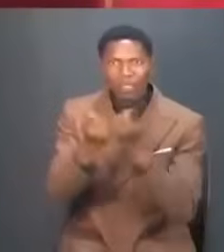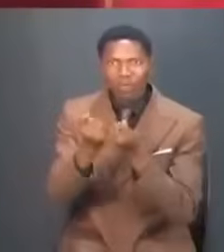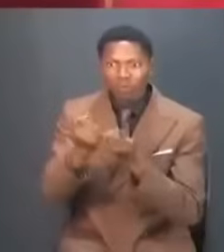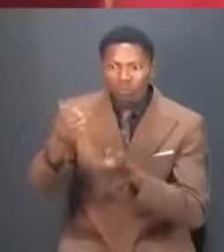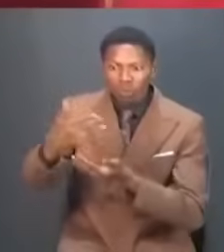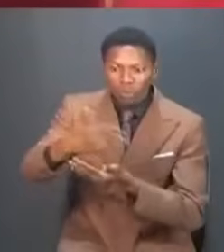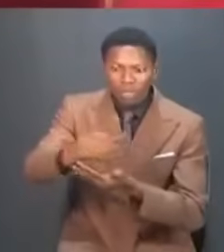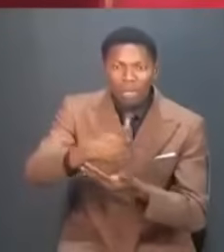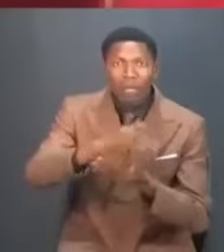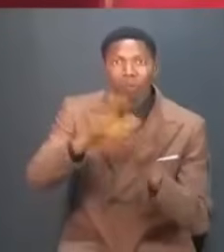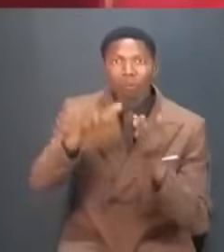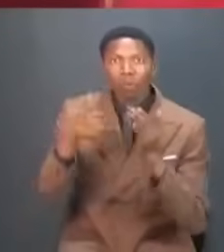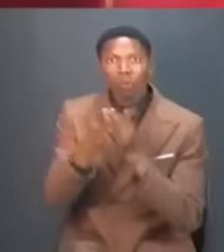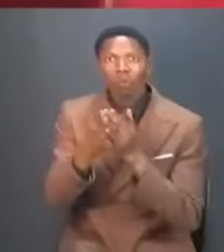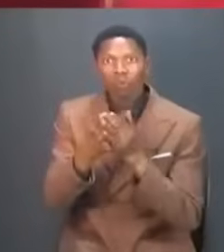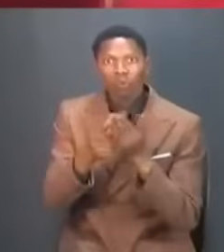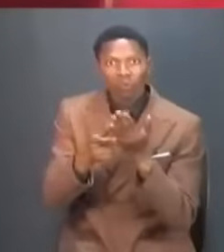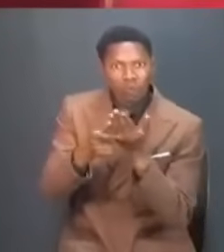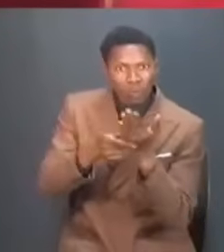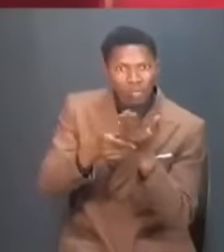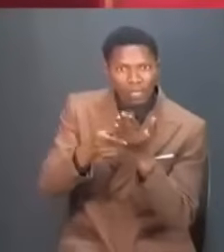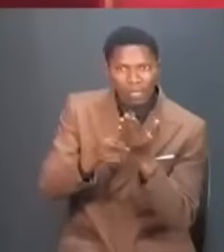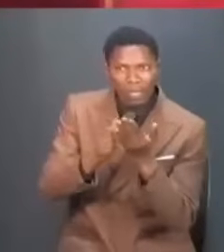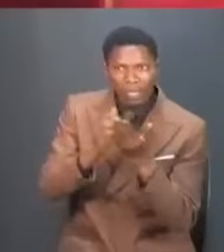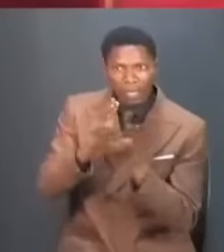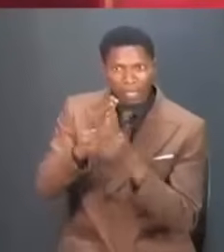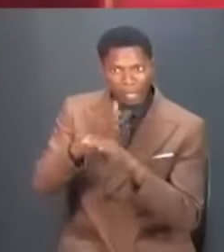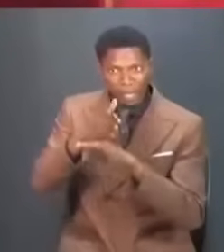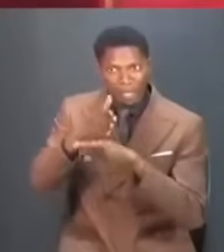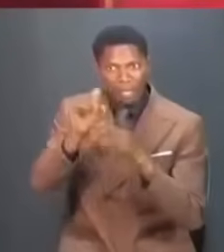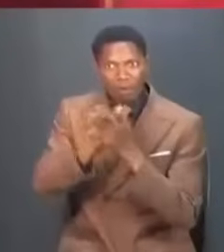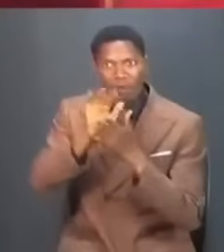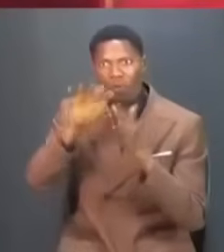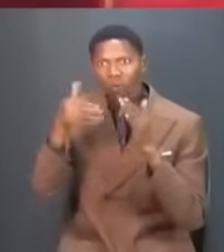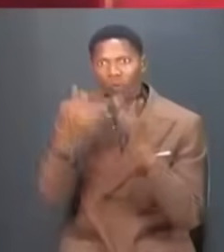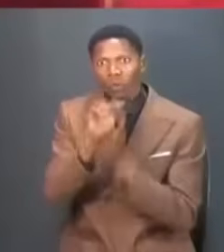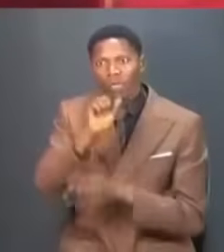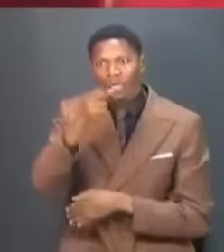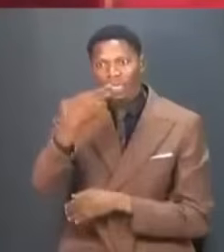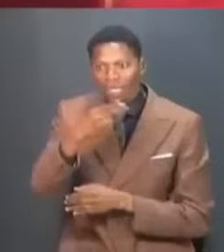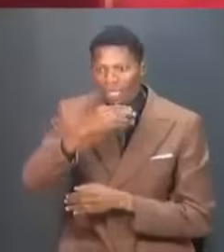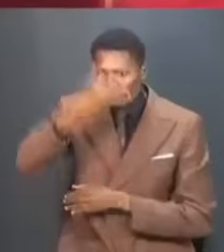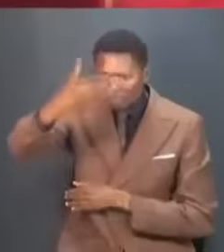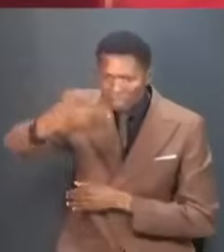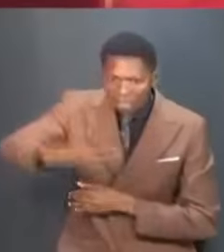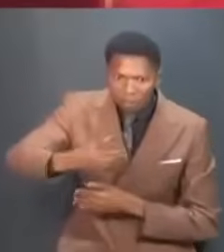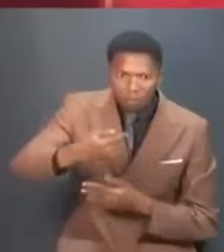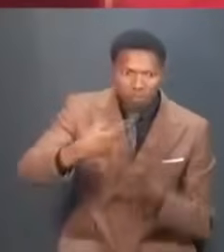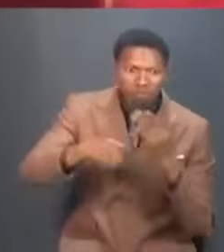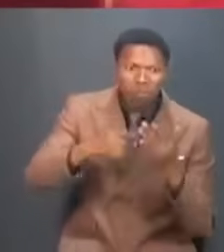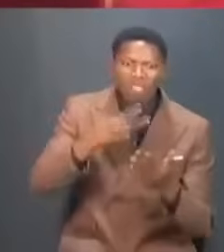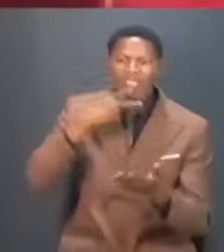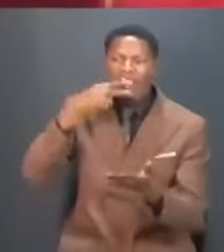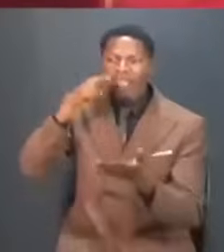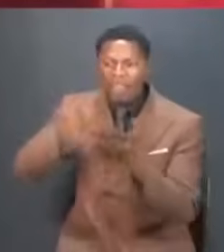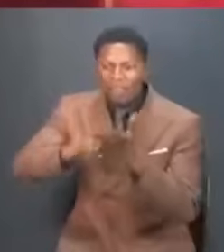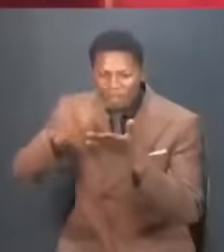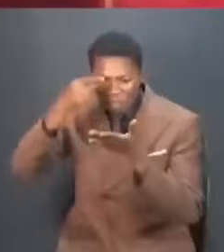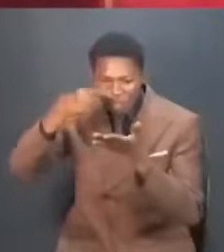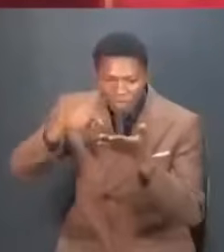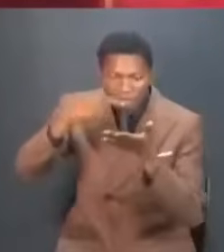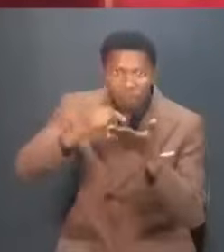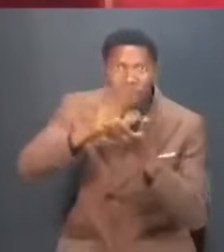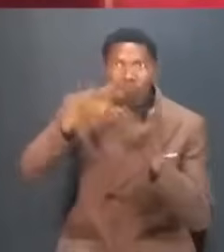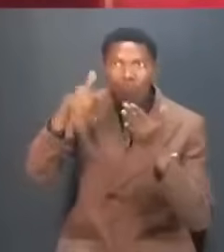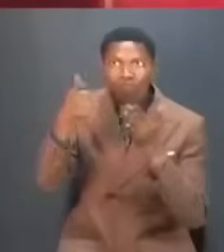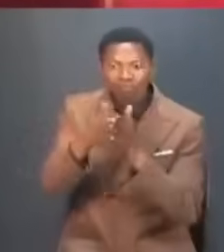document. And then after that, all the stakeholders were invited to validate the contents of the